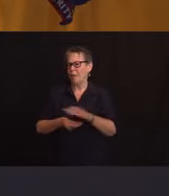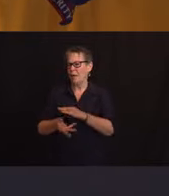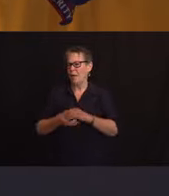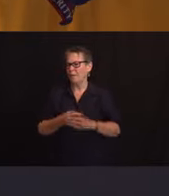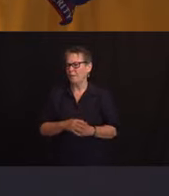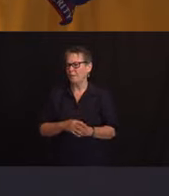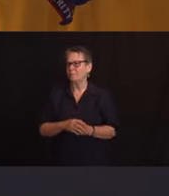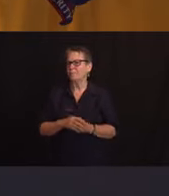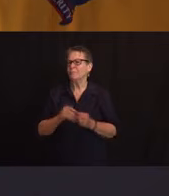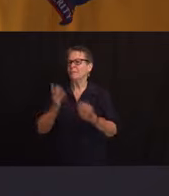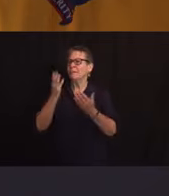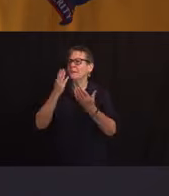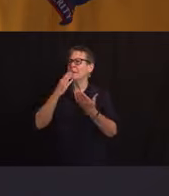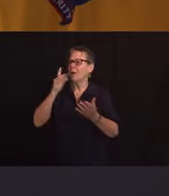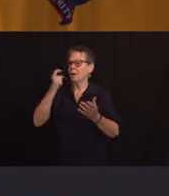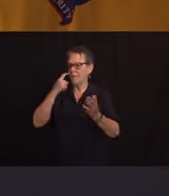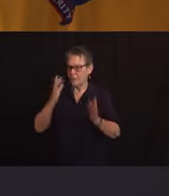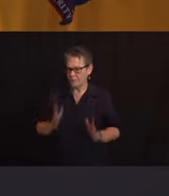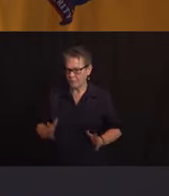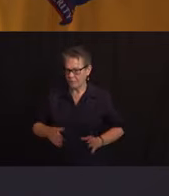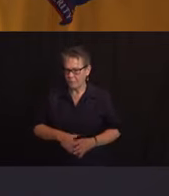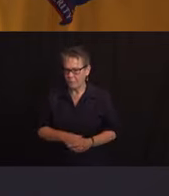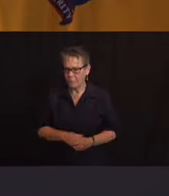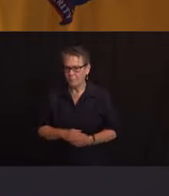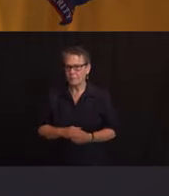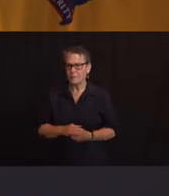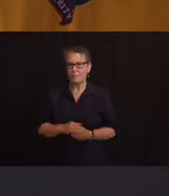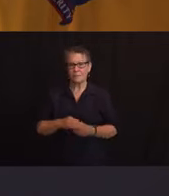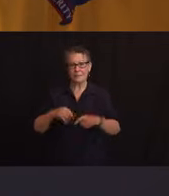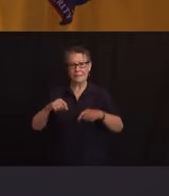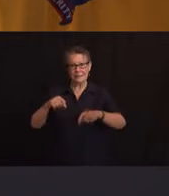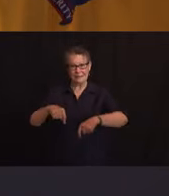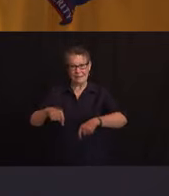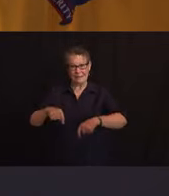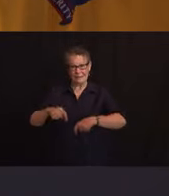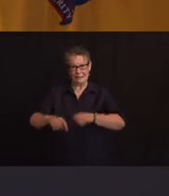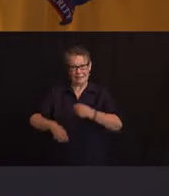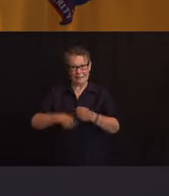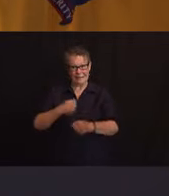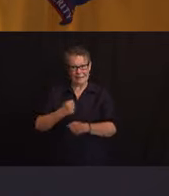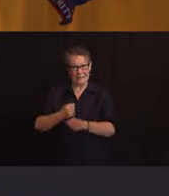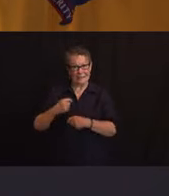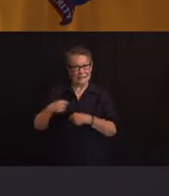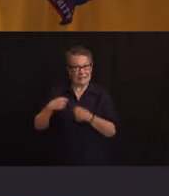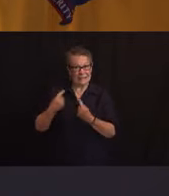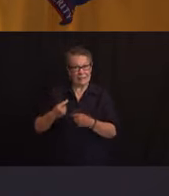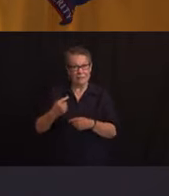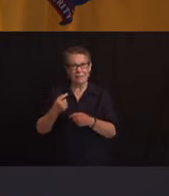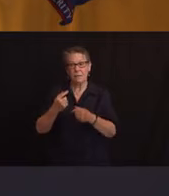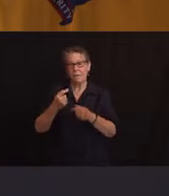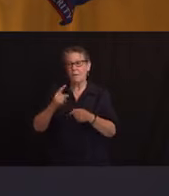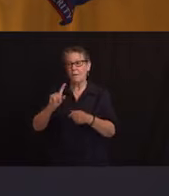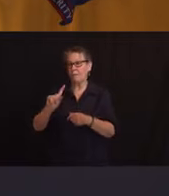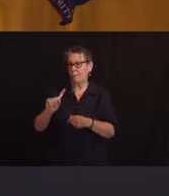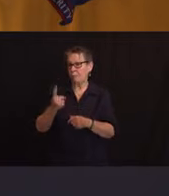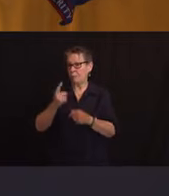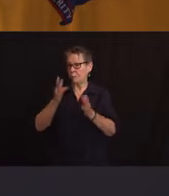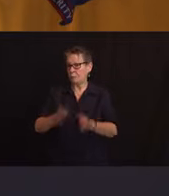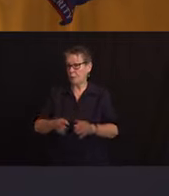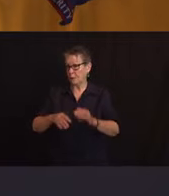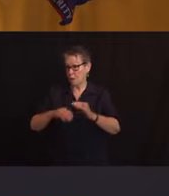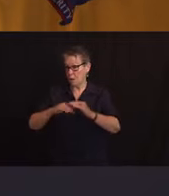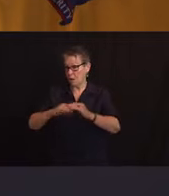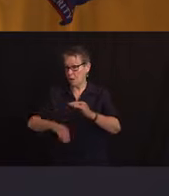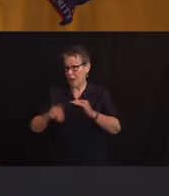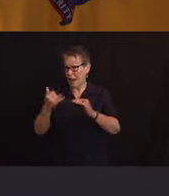this past Saturday marked a year since the first individual under 18 died of COVID-19, a 4-year-old. Where does the